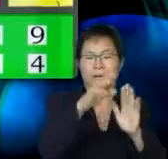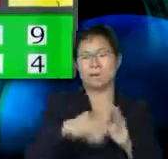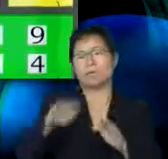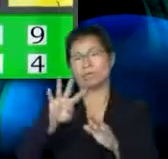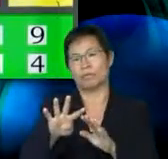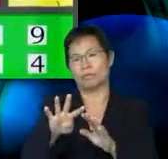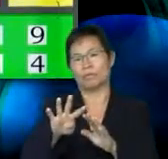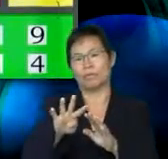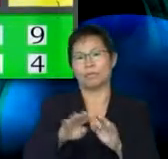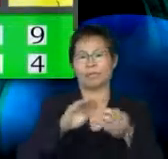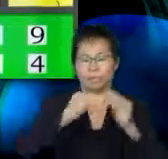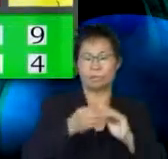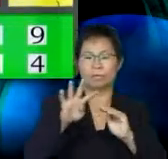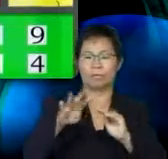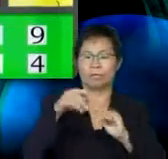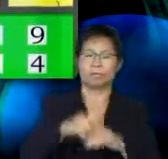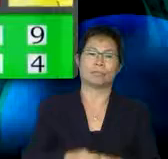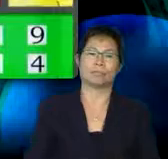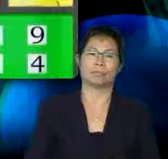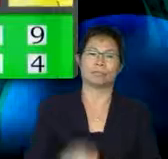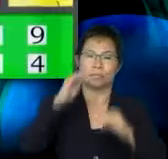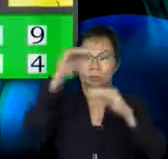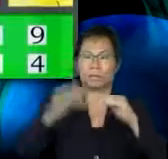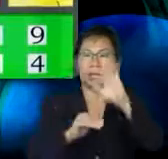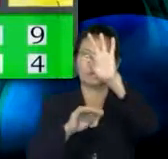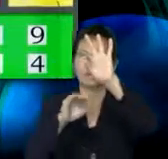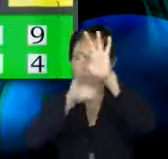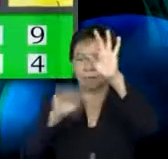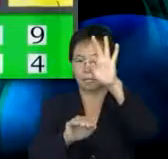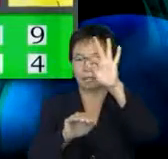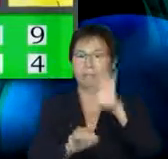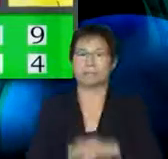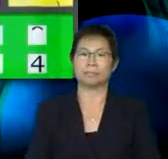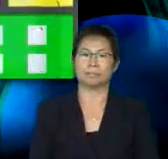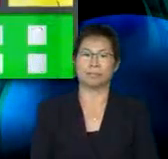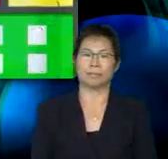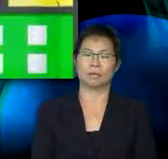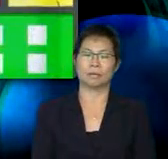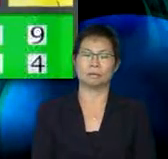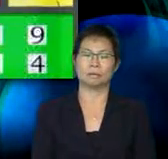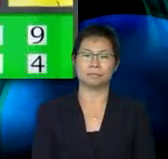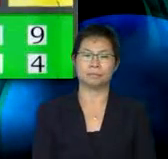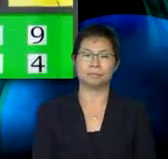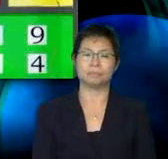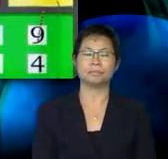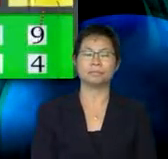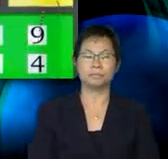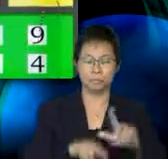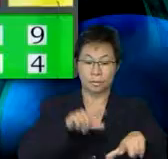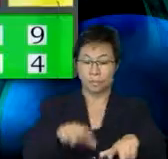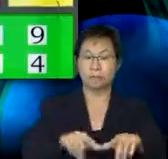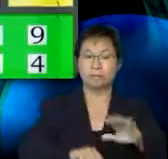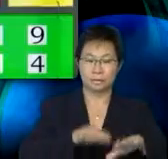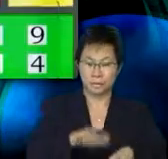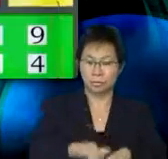Next, put the number 4 block at the bottom of ones column. Step 2,